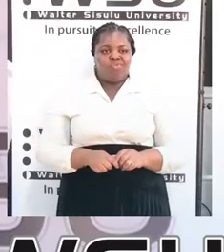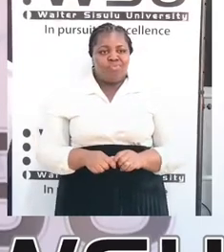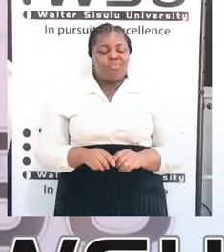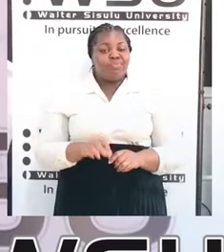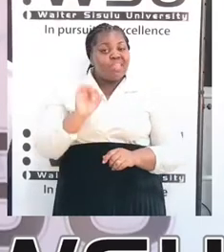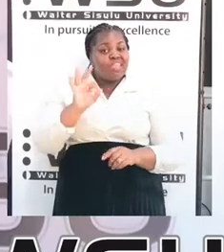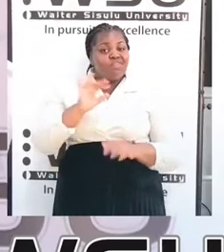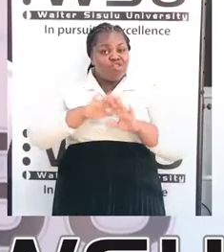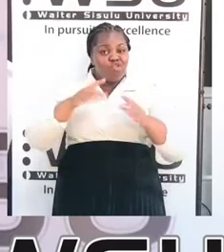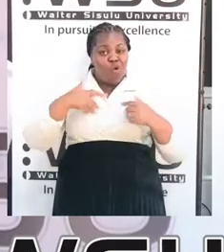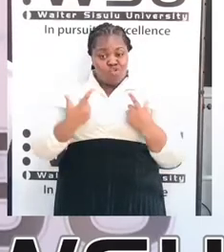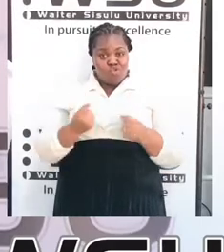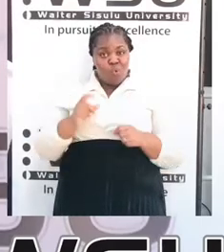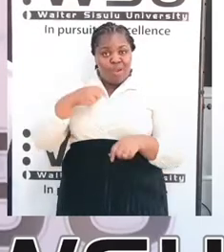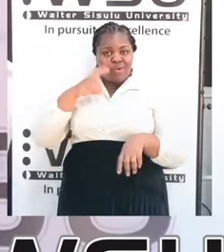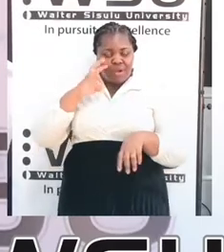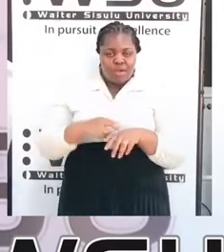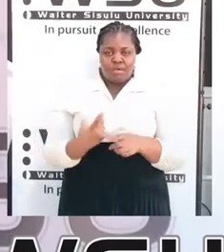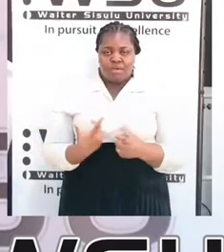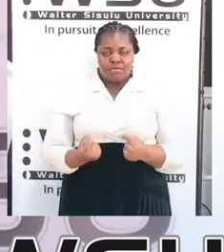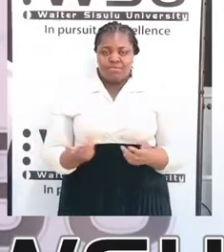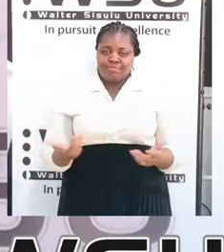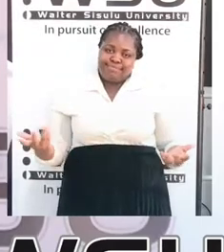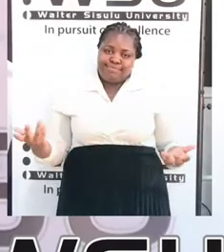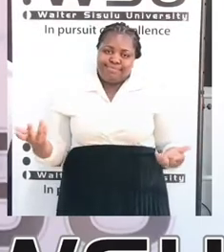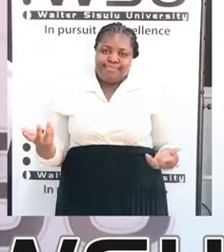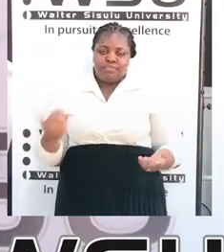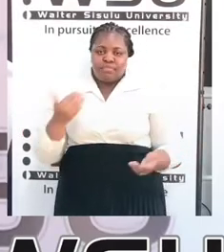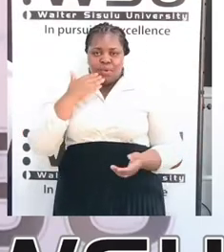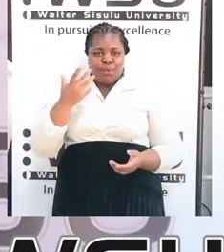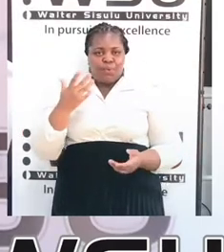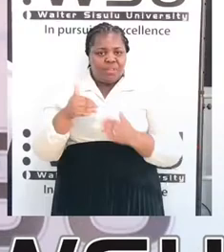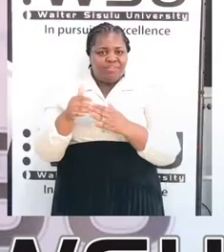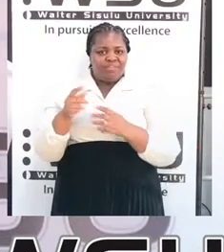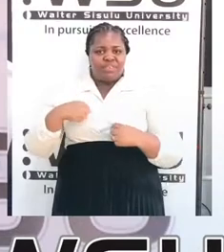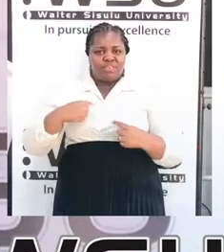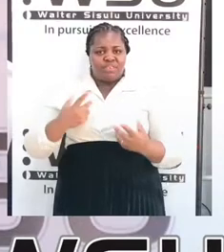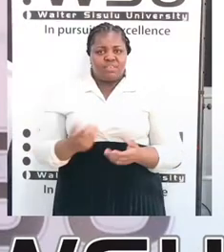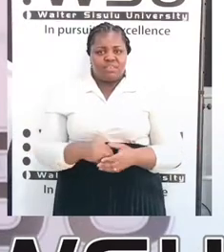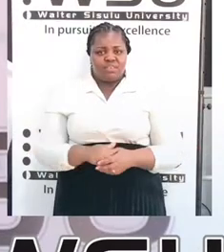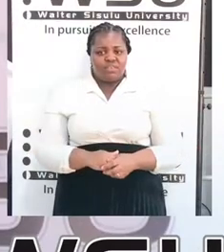If we don't do what we need to do, then who will care for us?